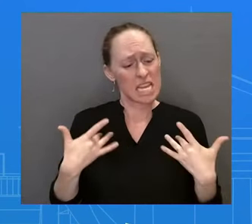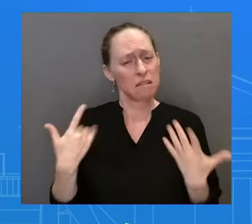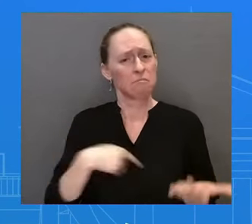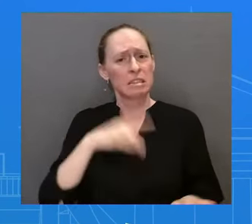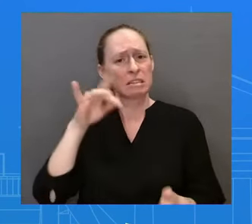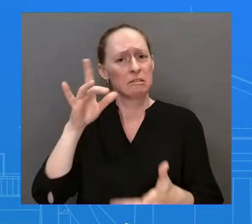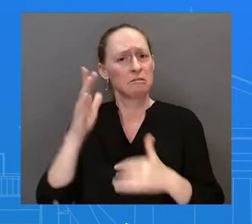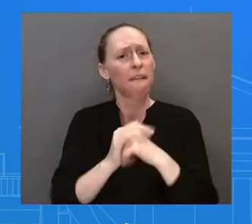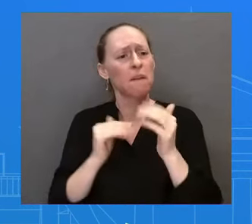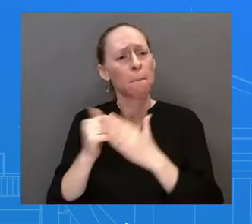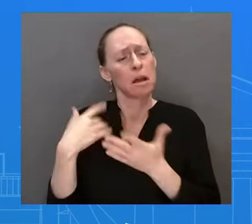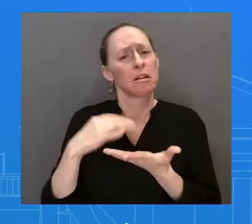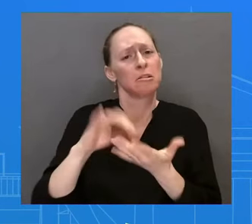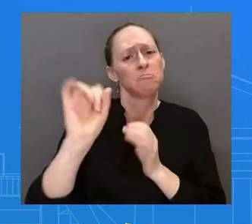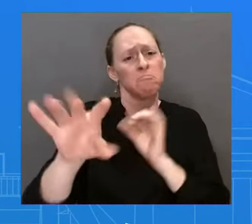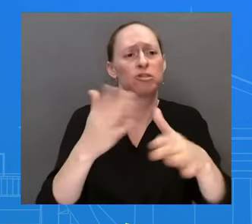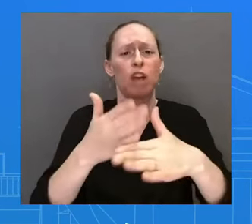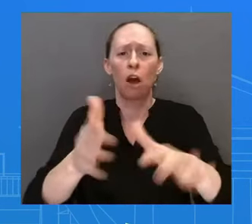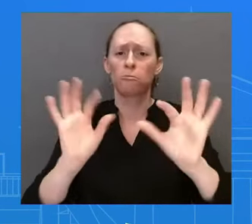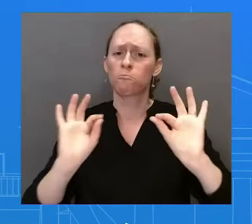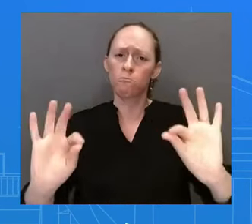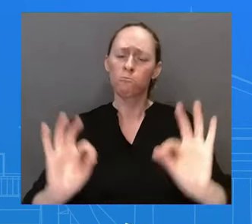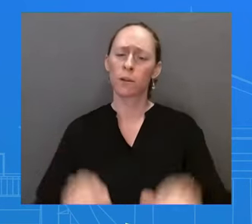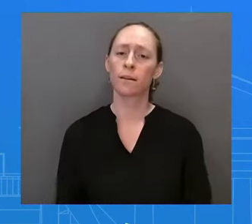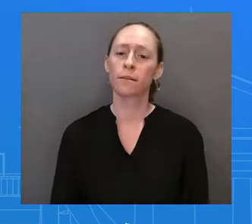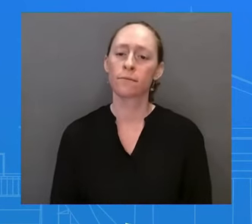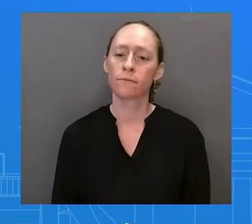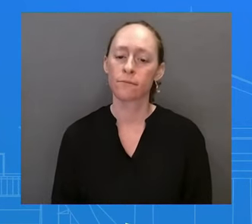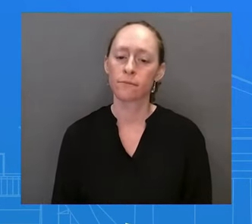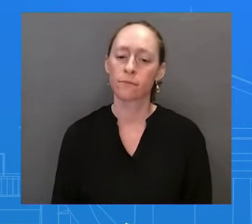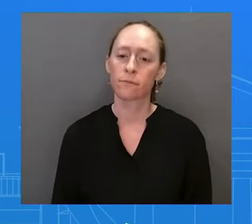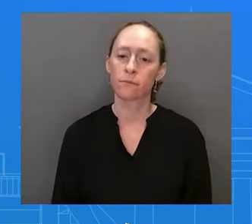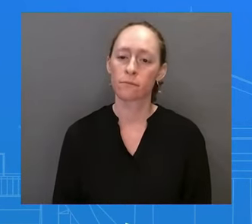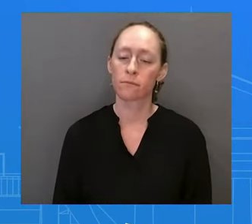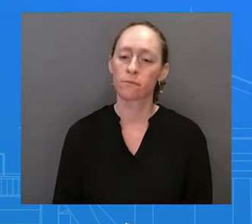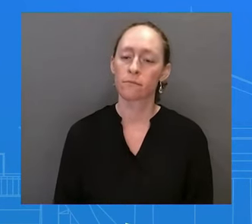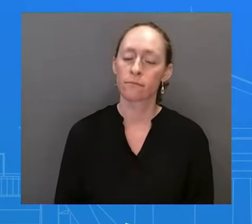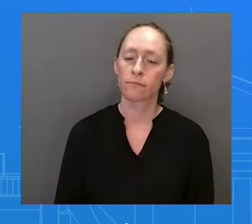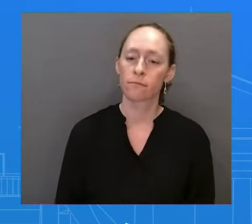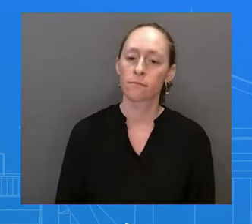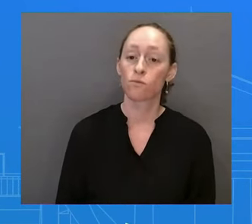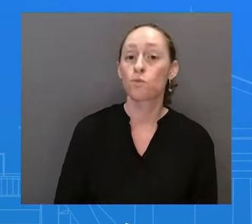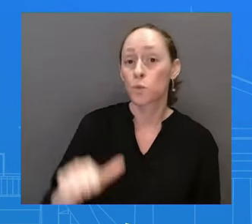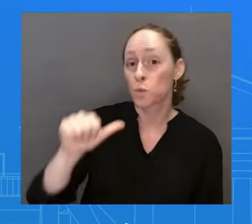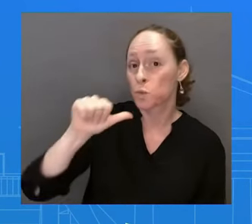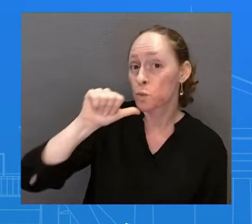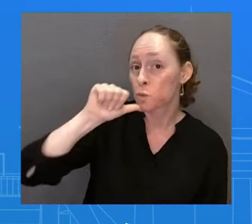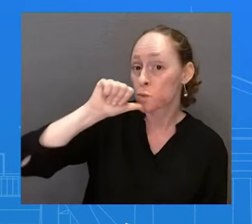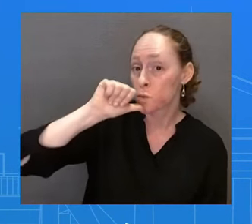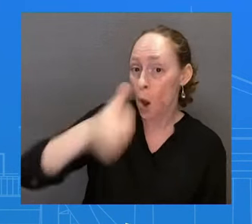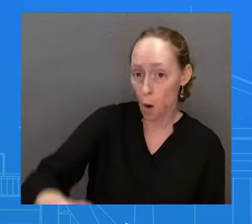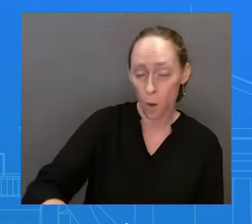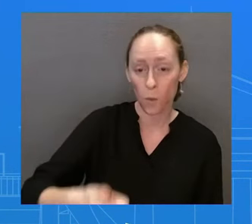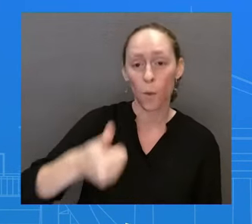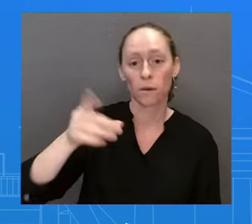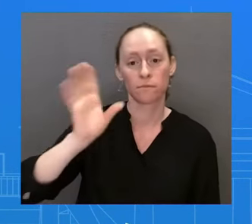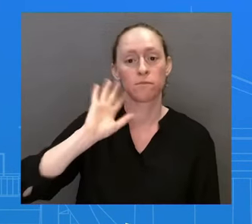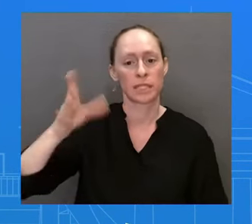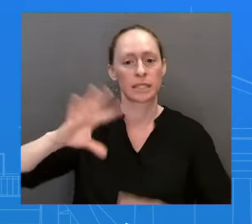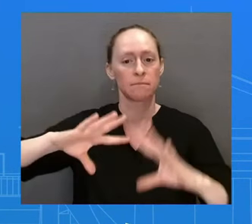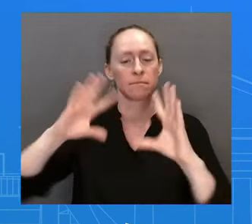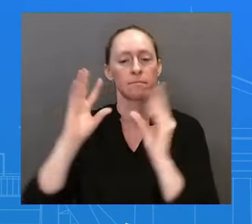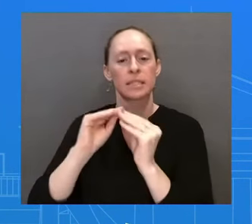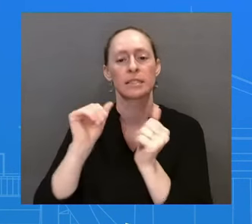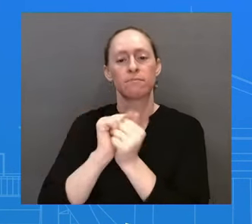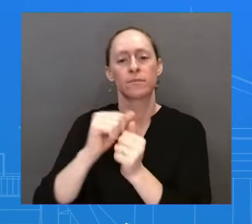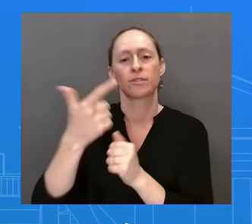the Stoltenberg meeting that's tomorrow now, should we expect that President Biden will be prepared to address any concerns that